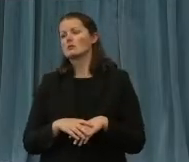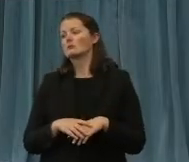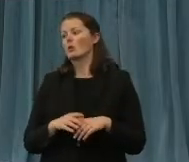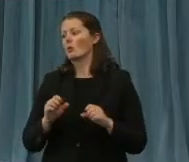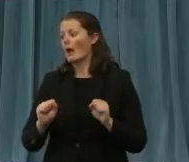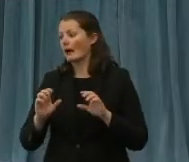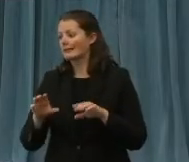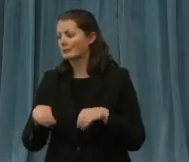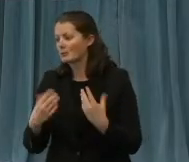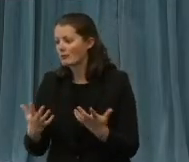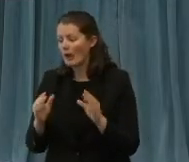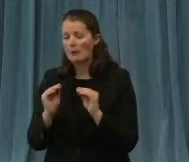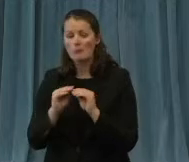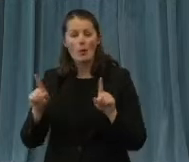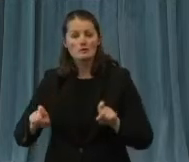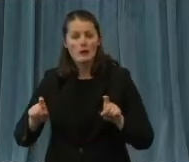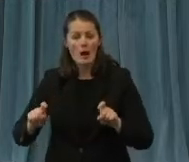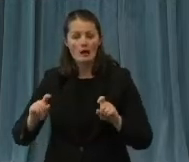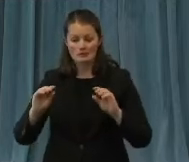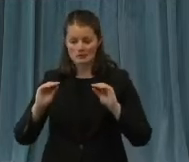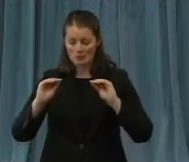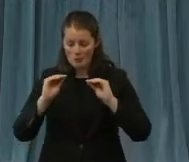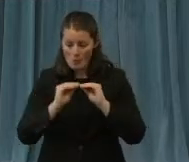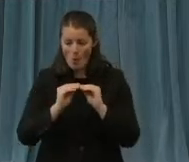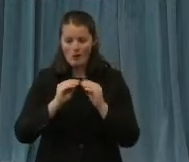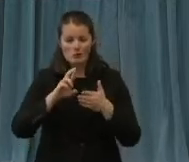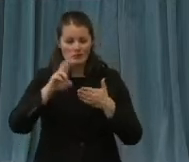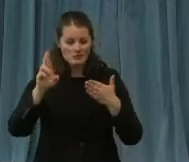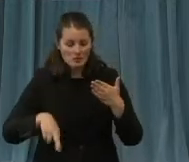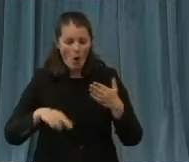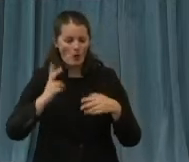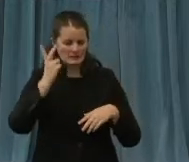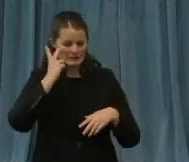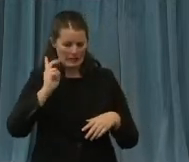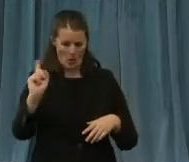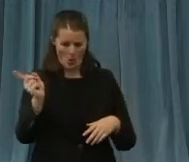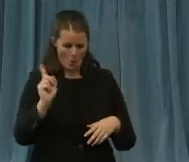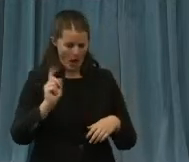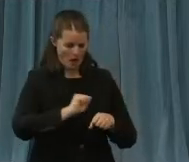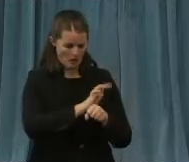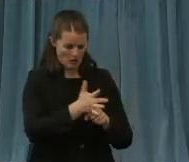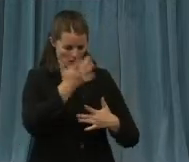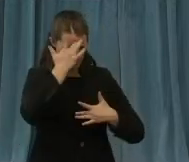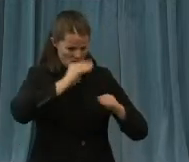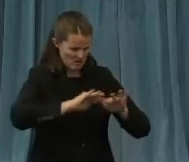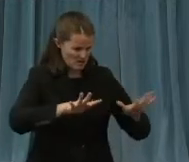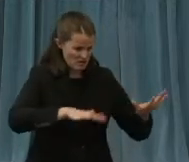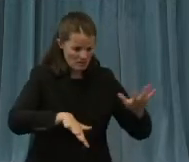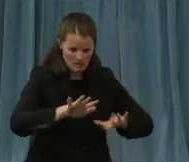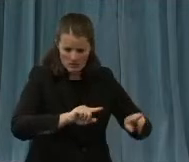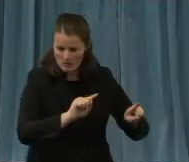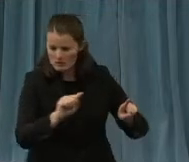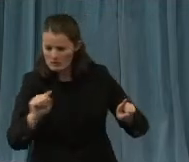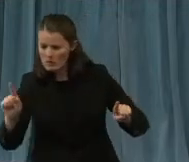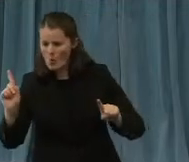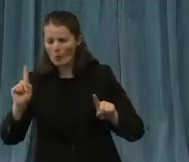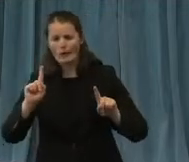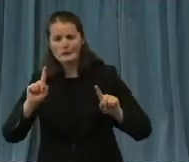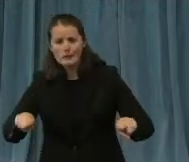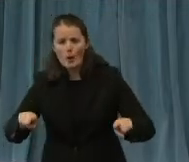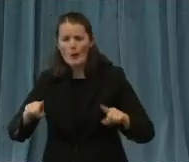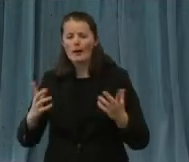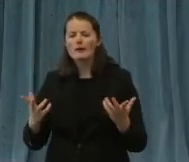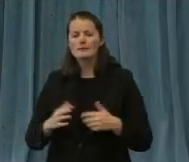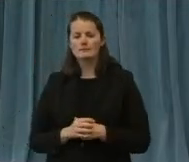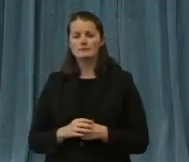so we can get more accurate results and more results. And it's left up to the states. So would I love to get a bunch of